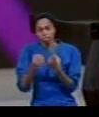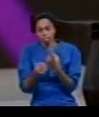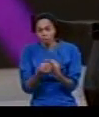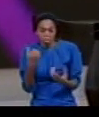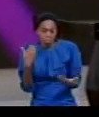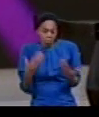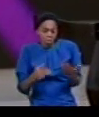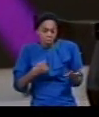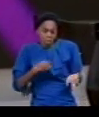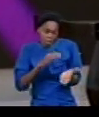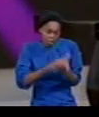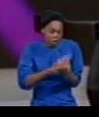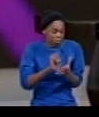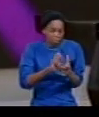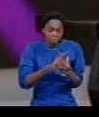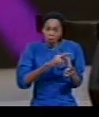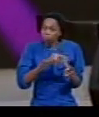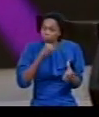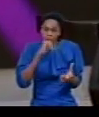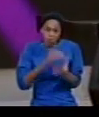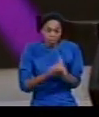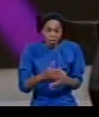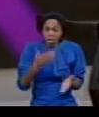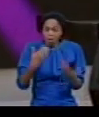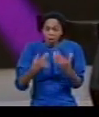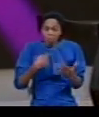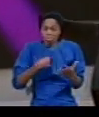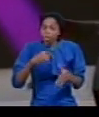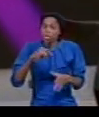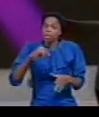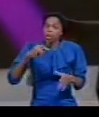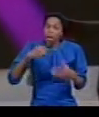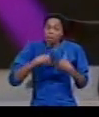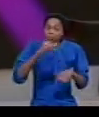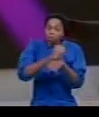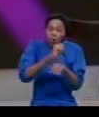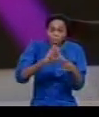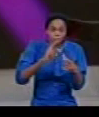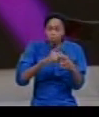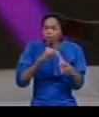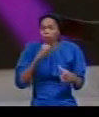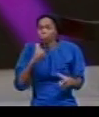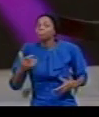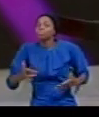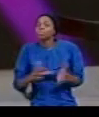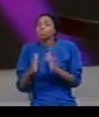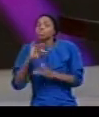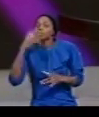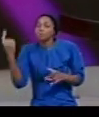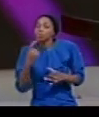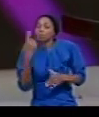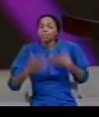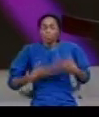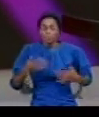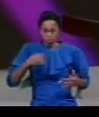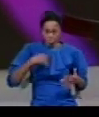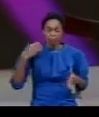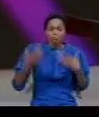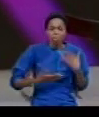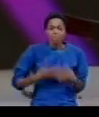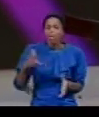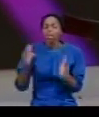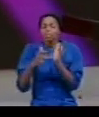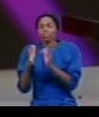not married, job or no job, Christ is always happy, I'm happy. Christ is excited, I'm